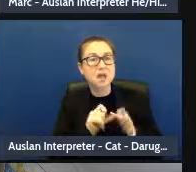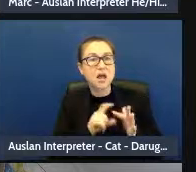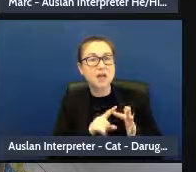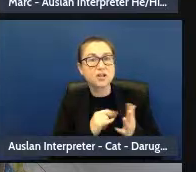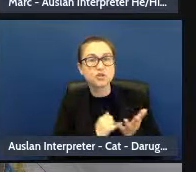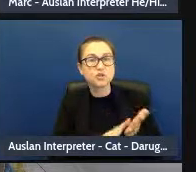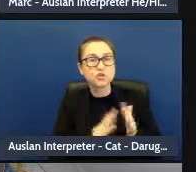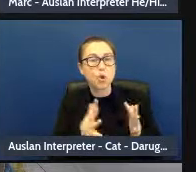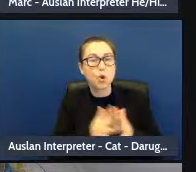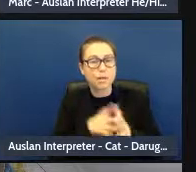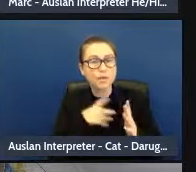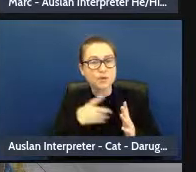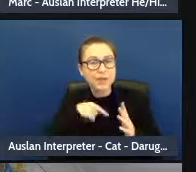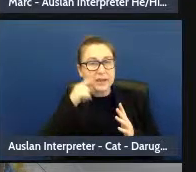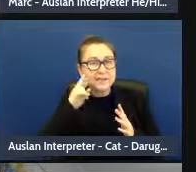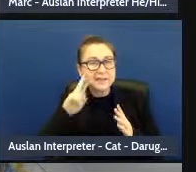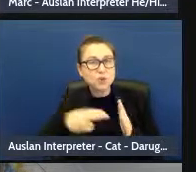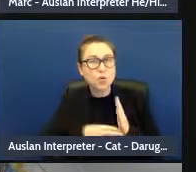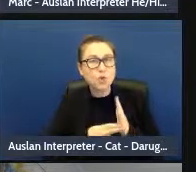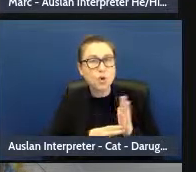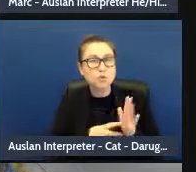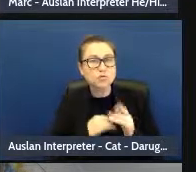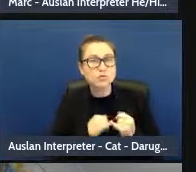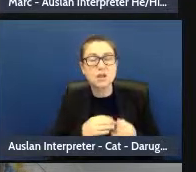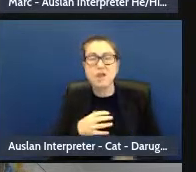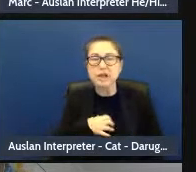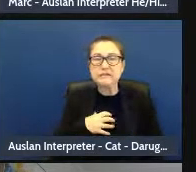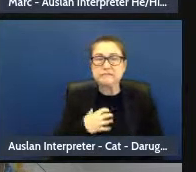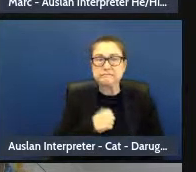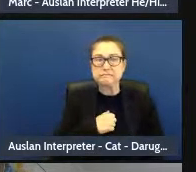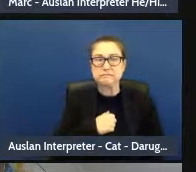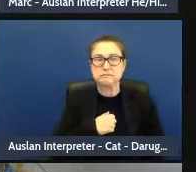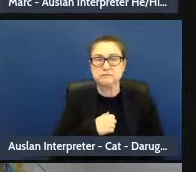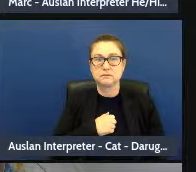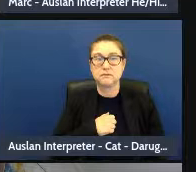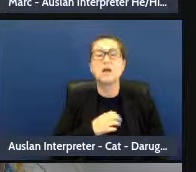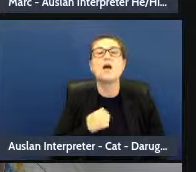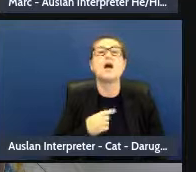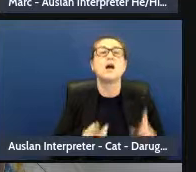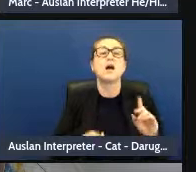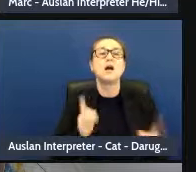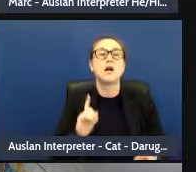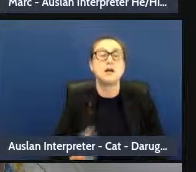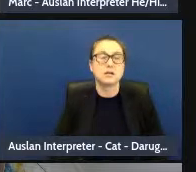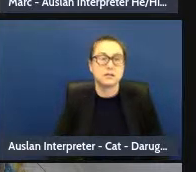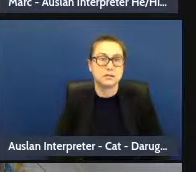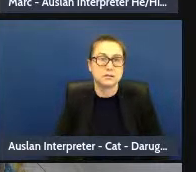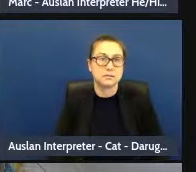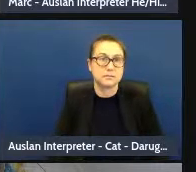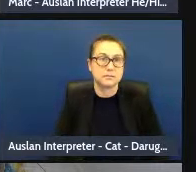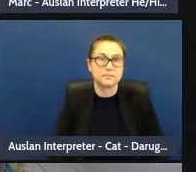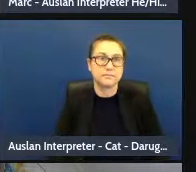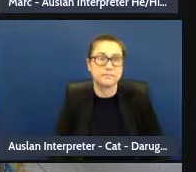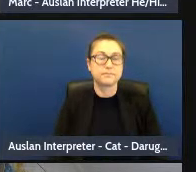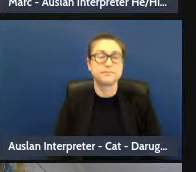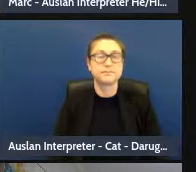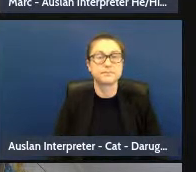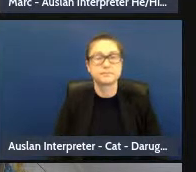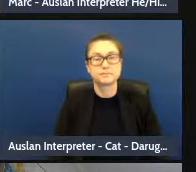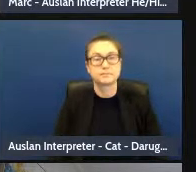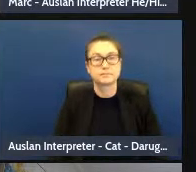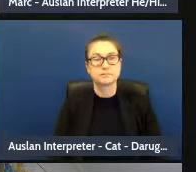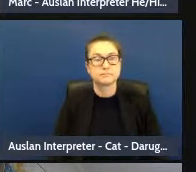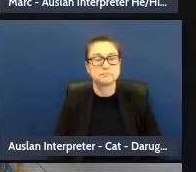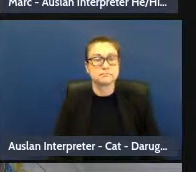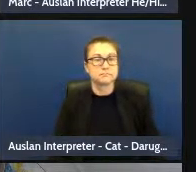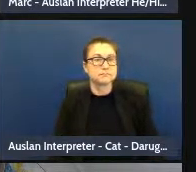view. Oh, that's annoying. I got you. So if I go... No, I think it